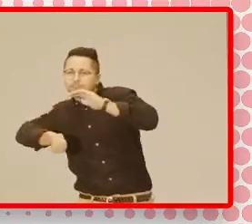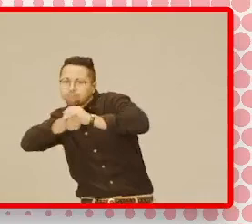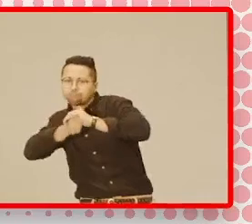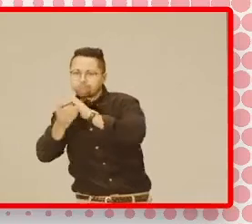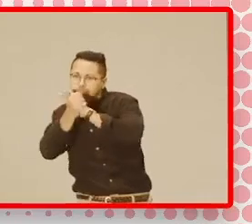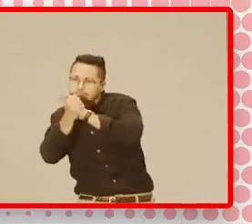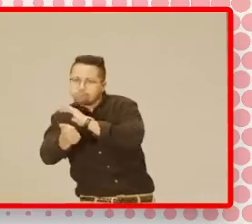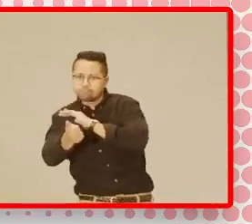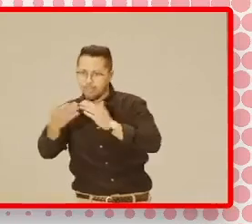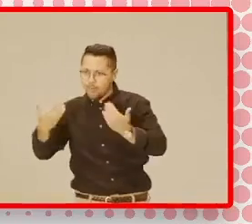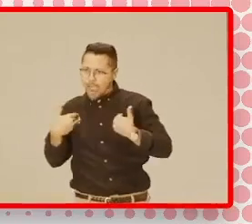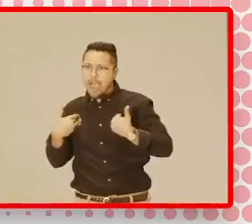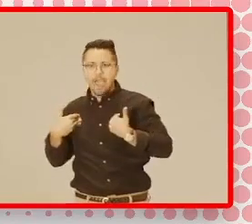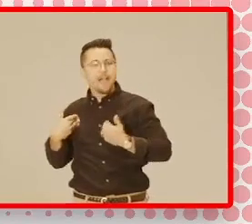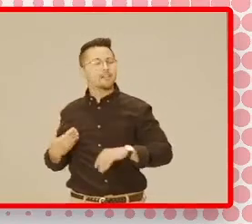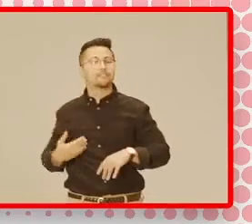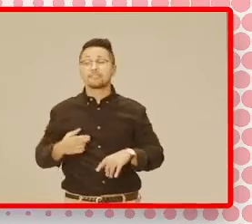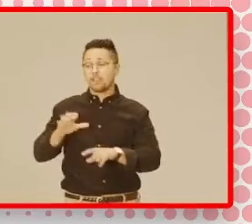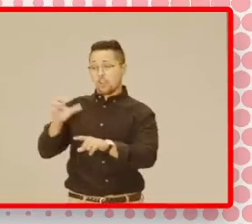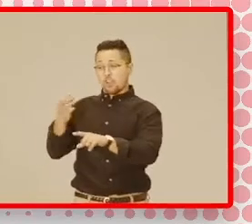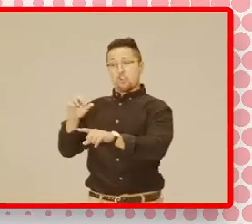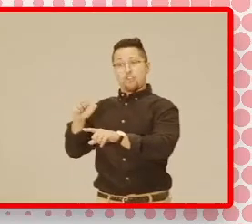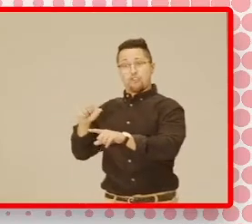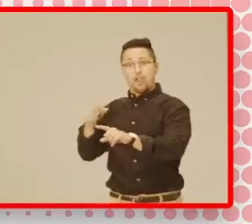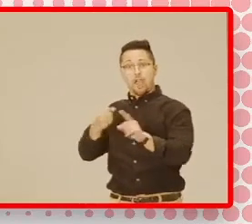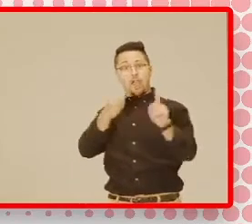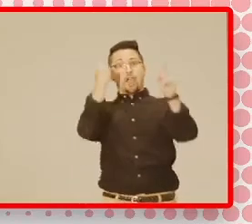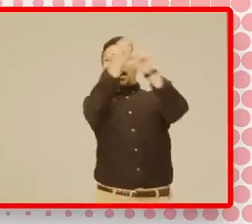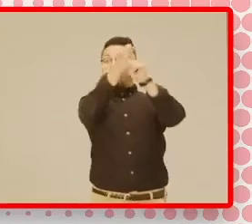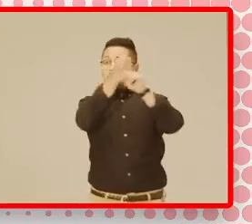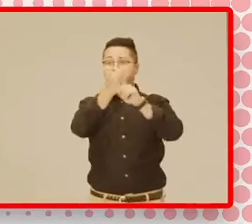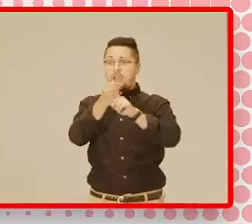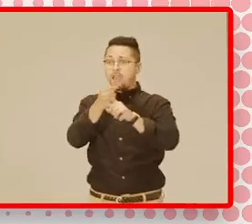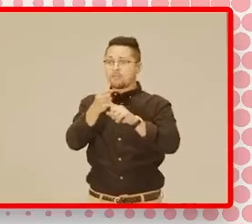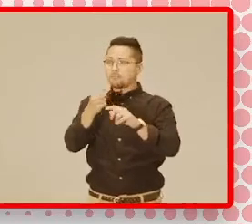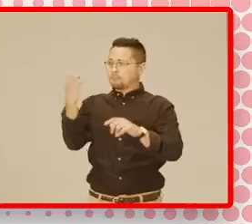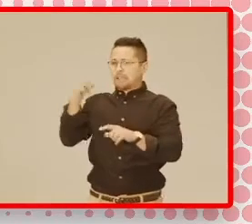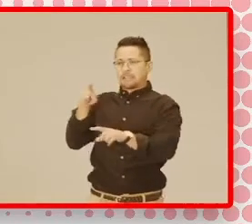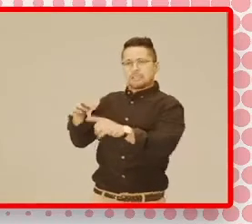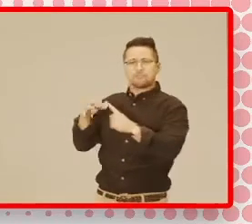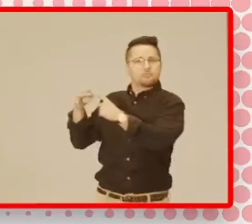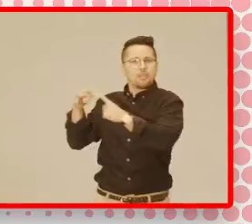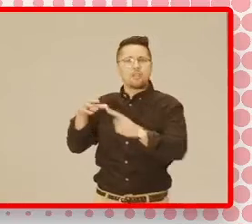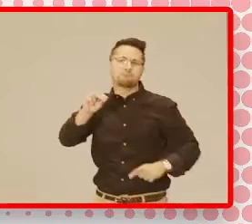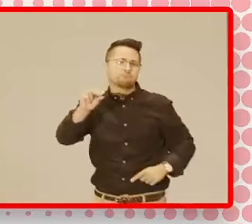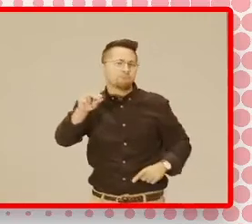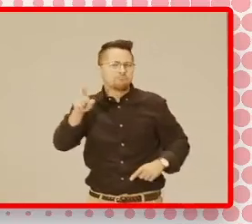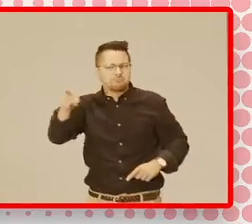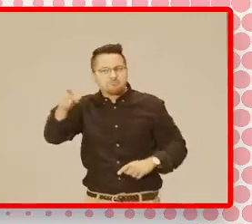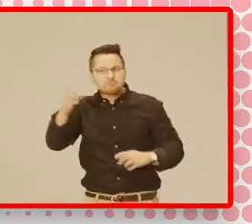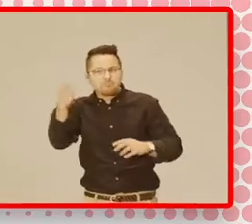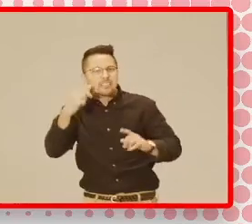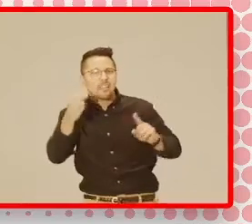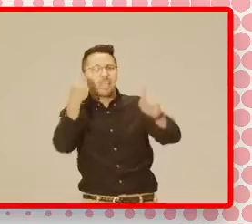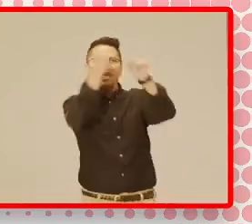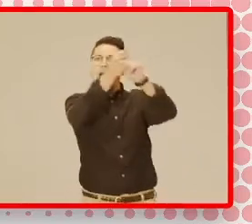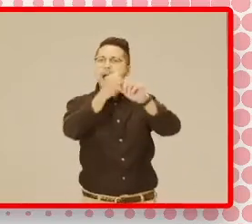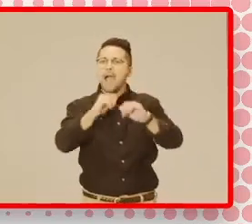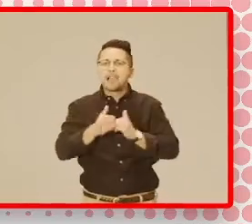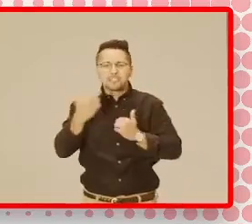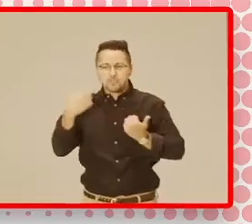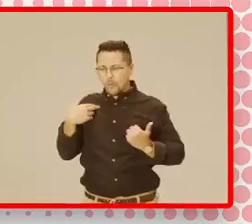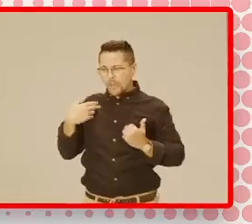this because there's something unique about it. He accomplished it because we found a way to dig deep